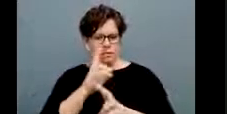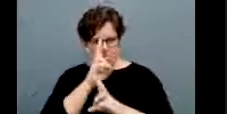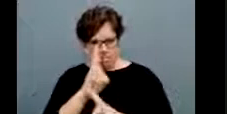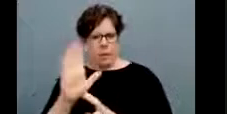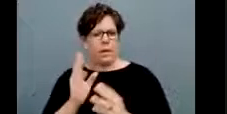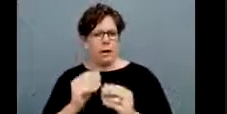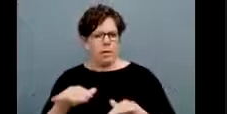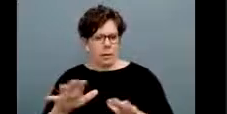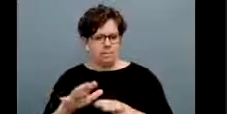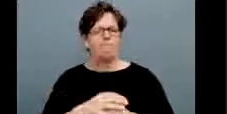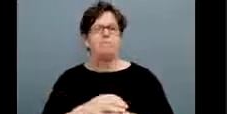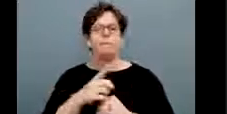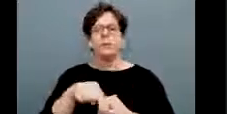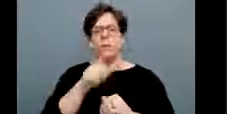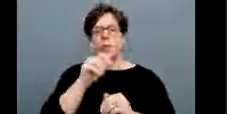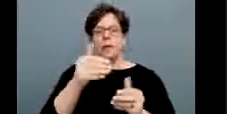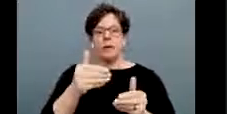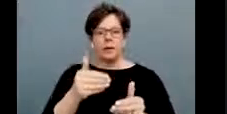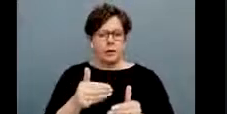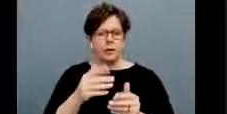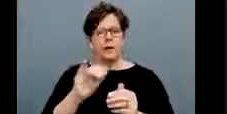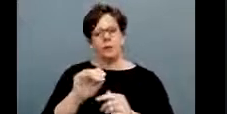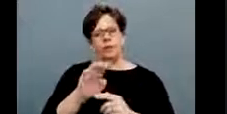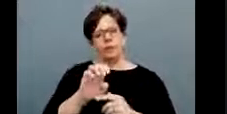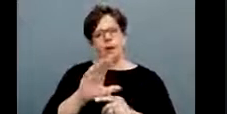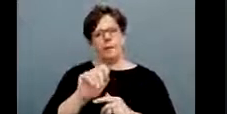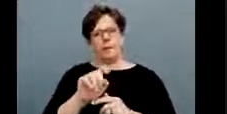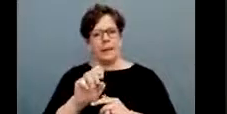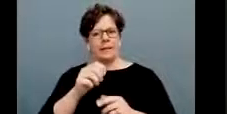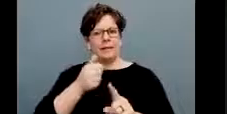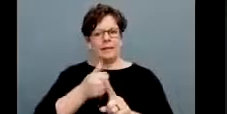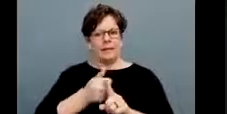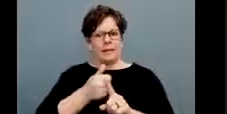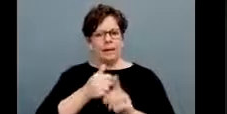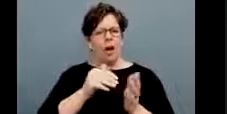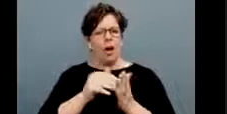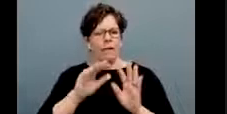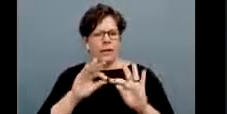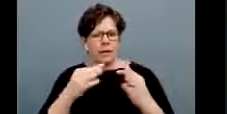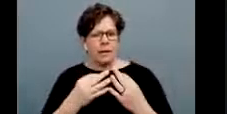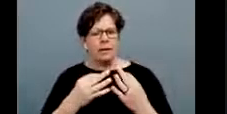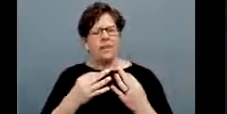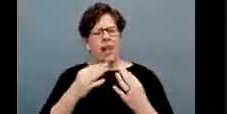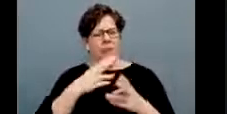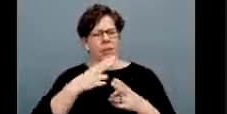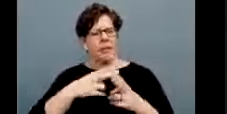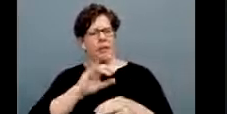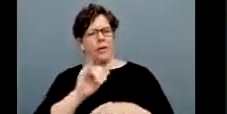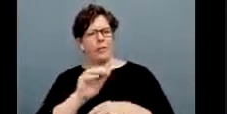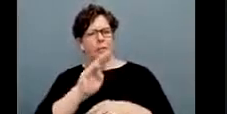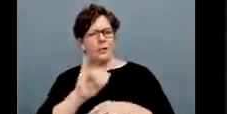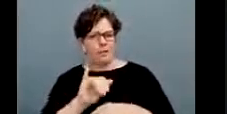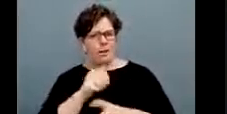So for those of you needing an introduction to James Castle, also commonly referred to by his family as Jimmy, he was born